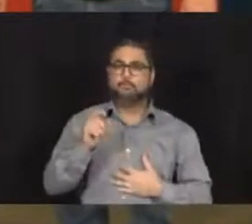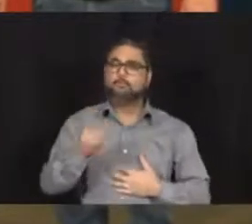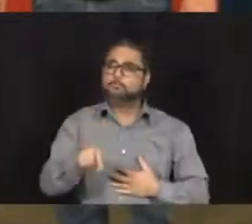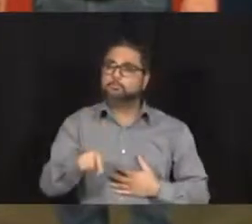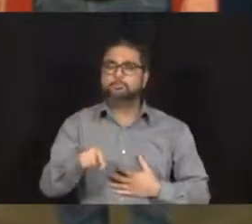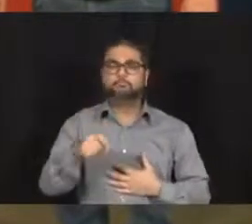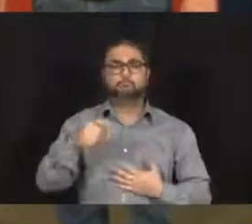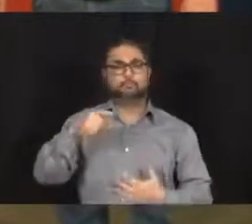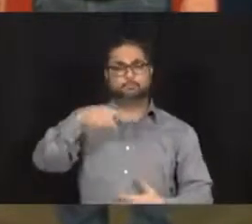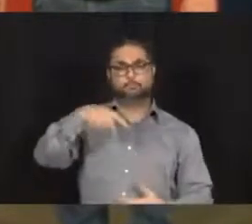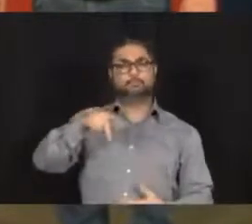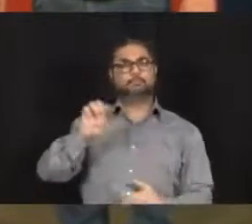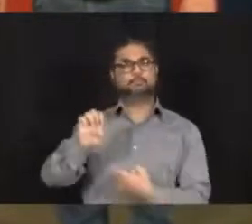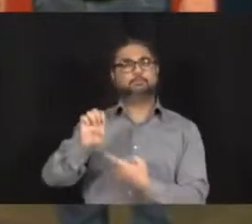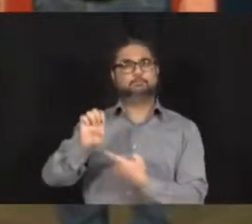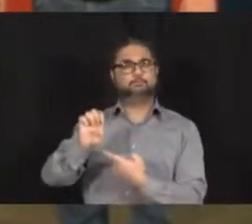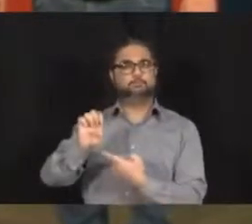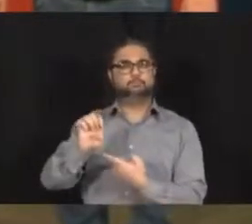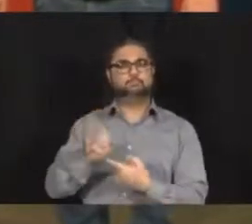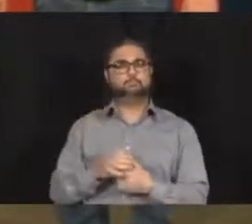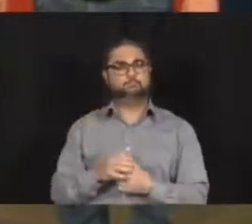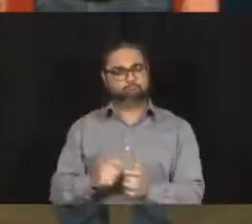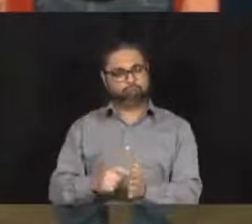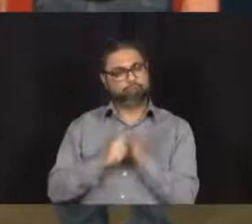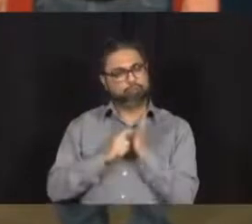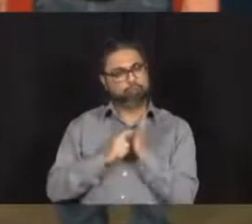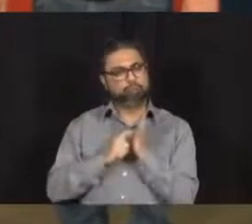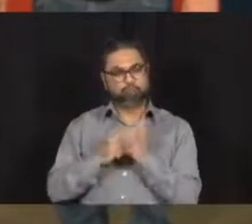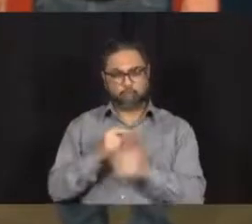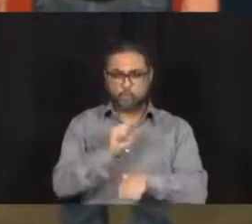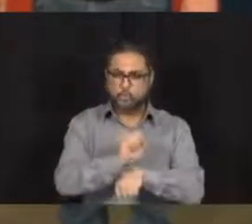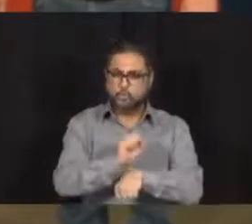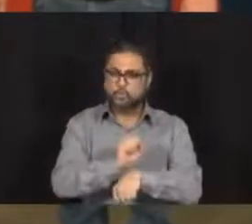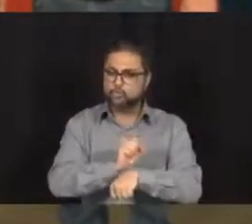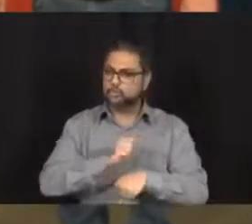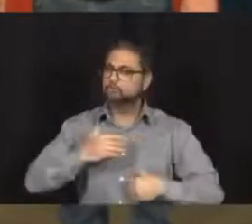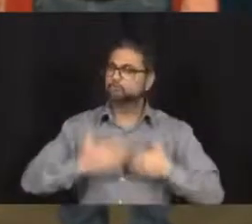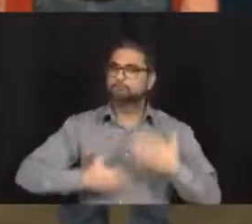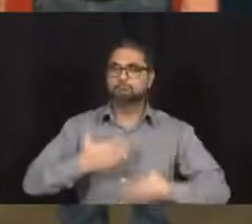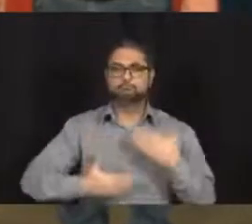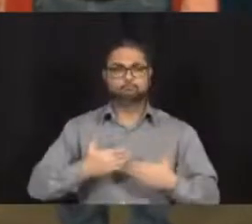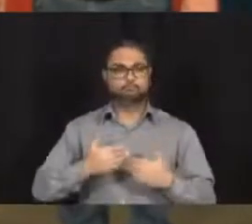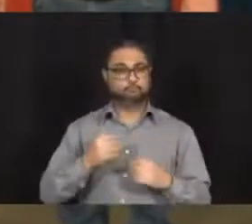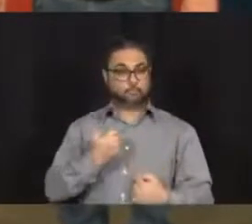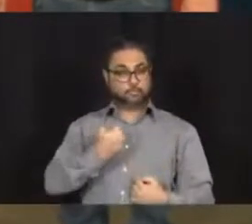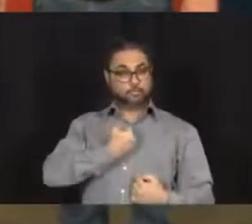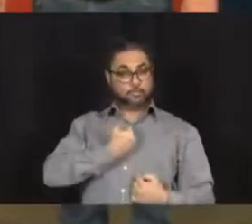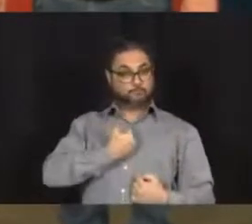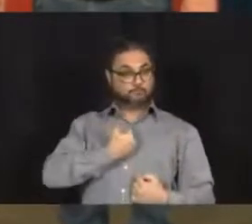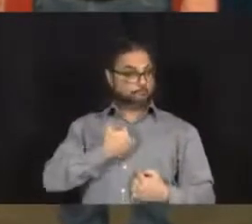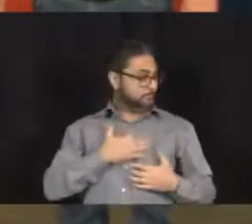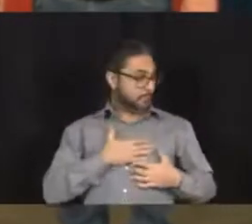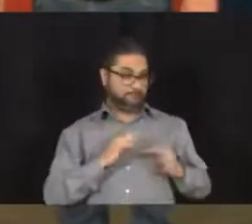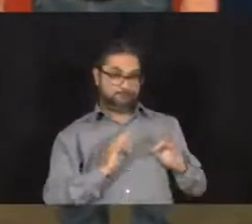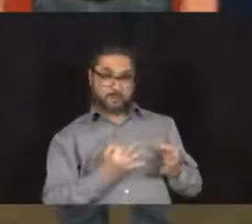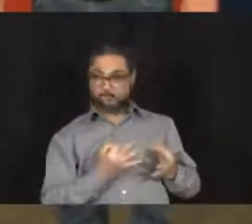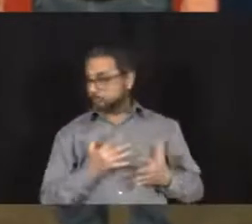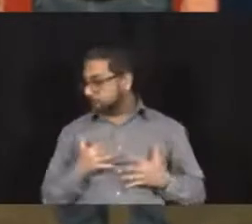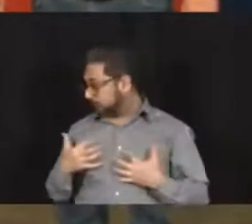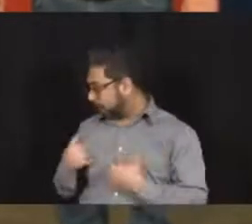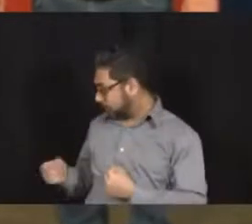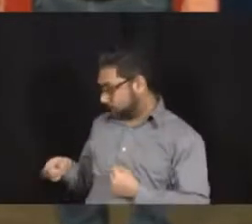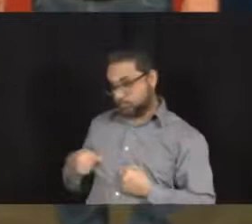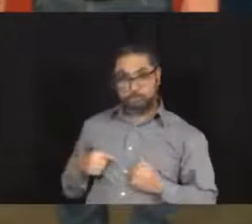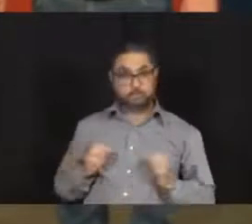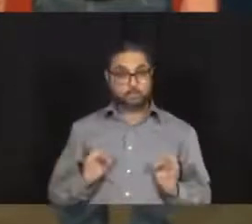They need that in order to be able to continue to do their jobs, to stay well, to keep their families well, and to keep their patients or residents